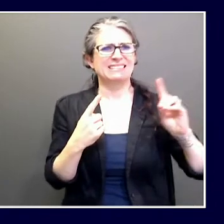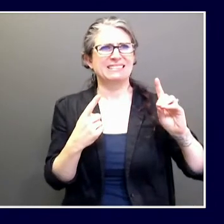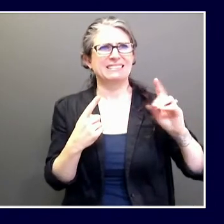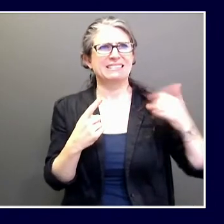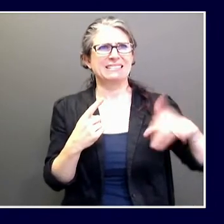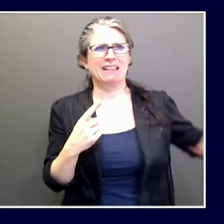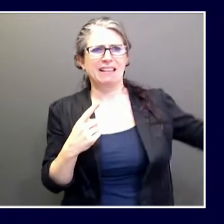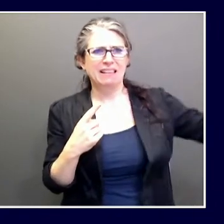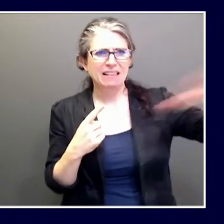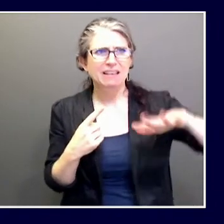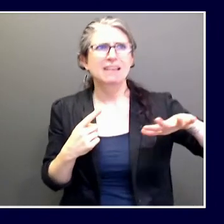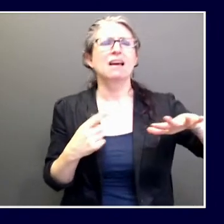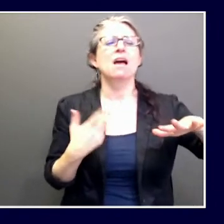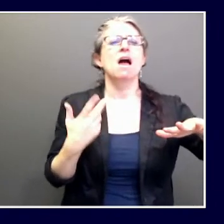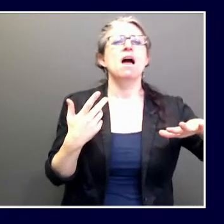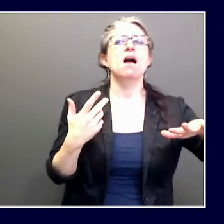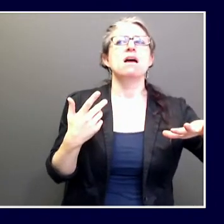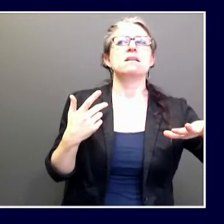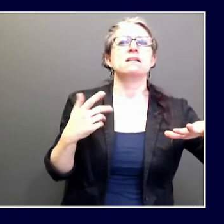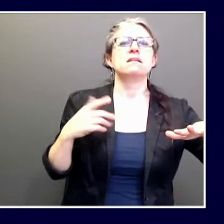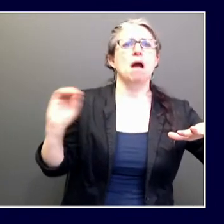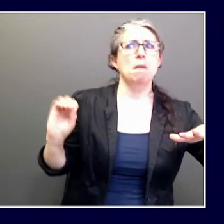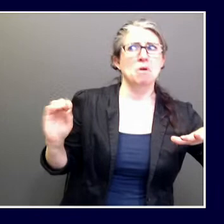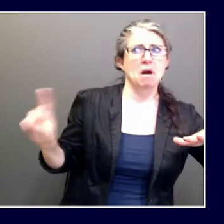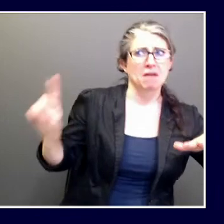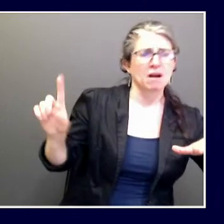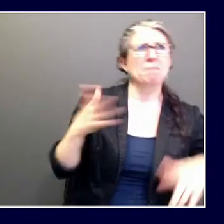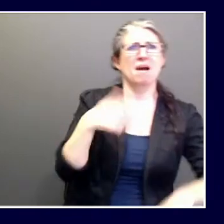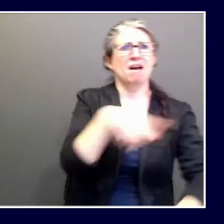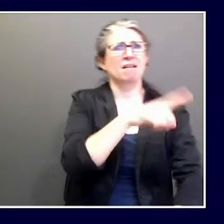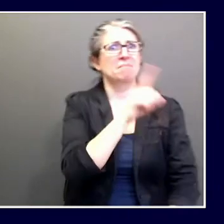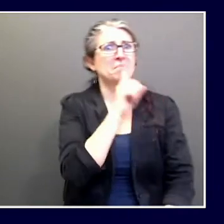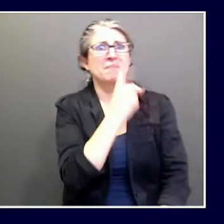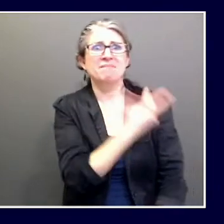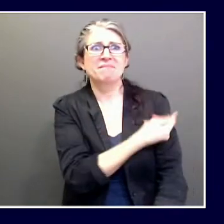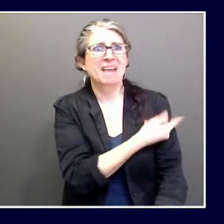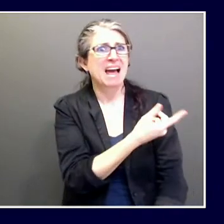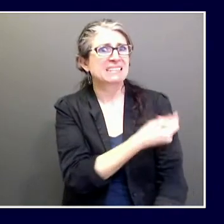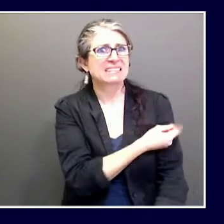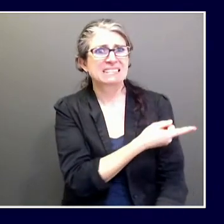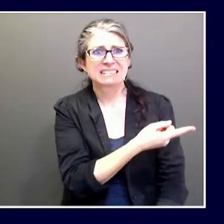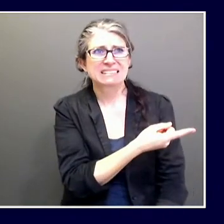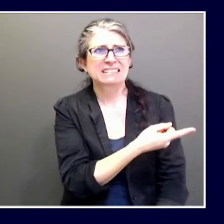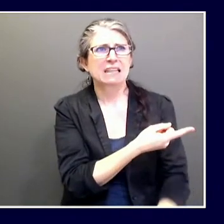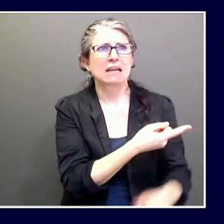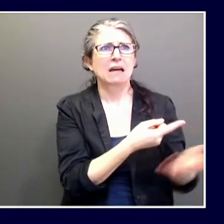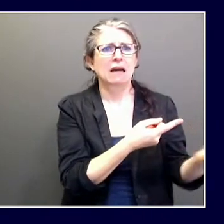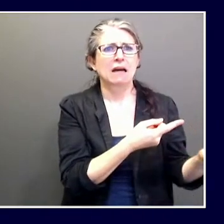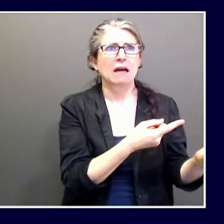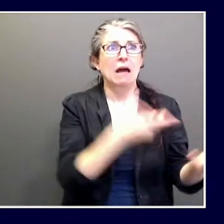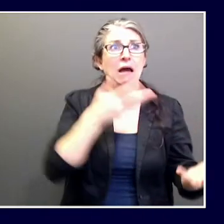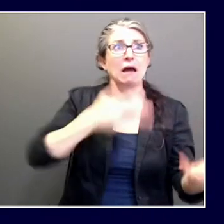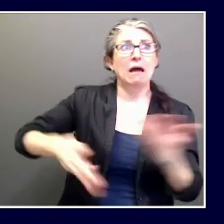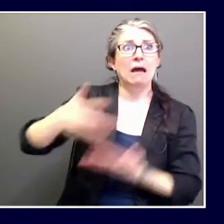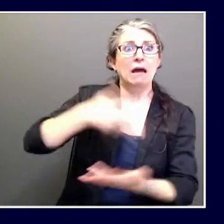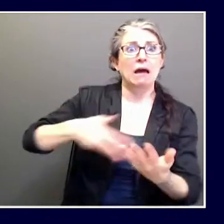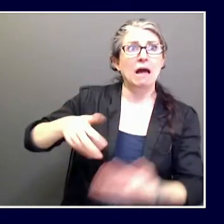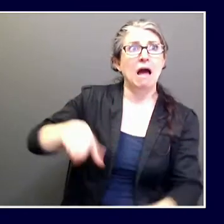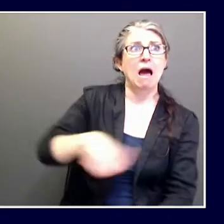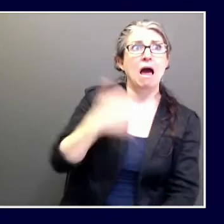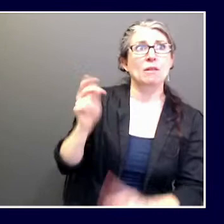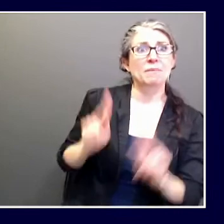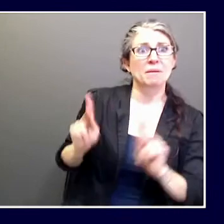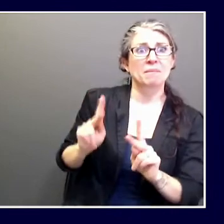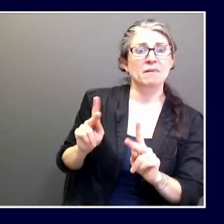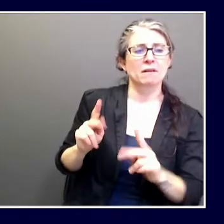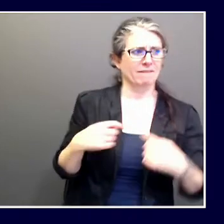communities, is there reason for concern, in case this does turn out to be more severe than Delta, or